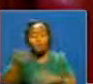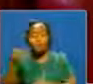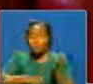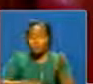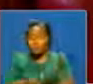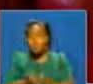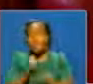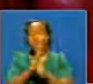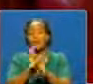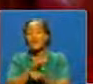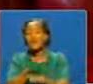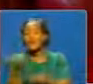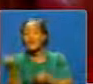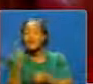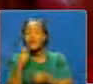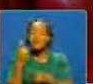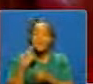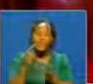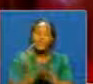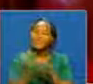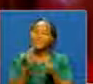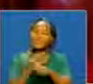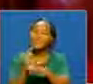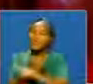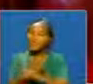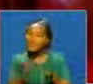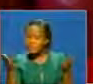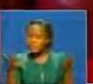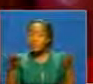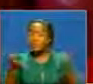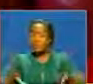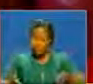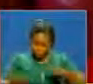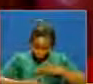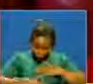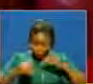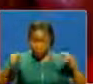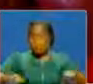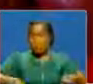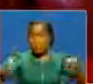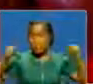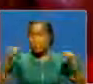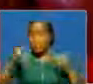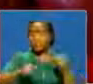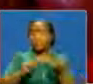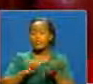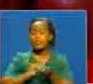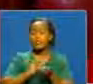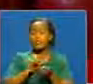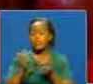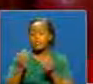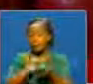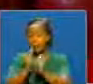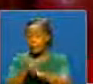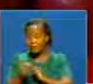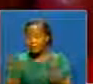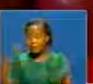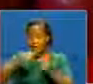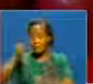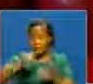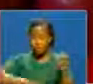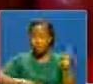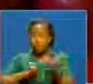confectionery, sweets and so on. So Honorable Chair, this amendment is meant to protect the local